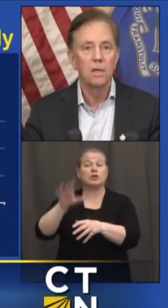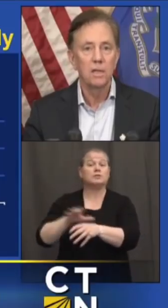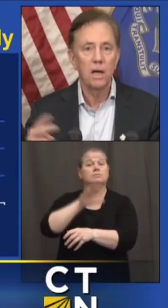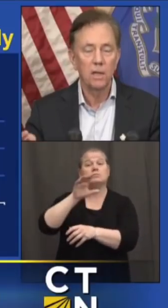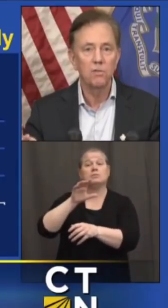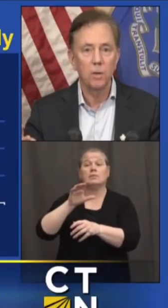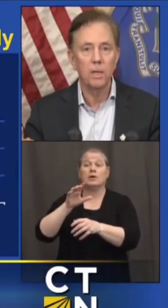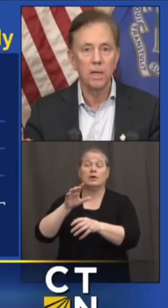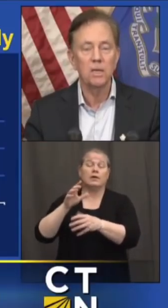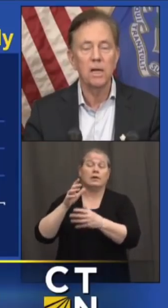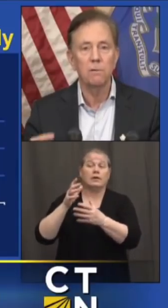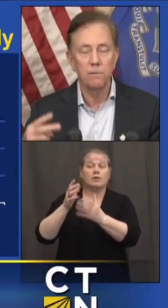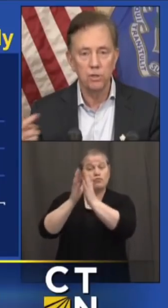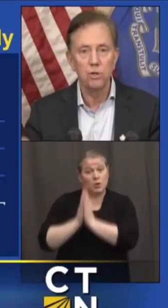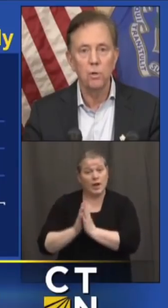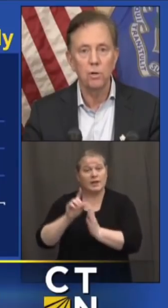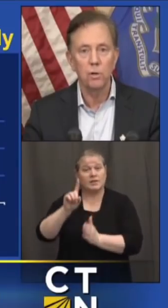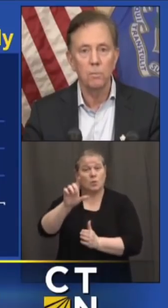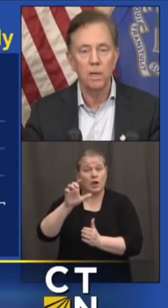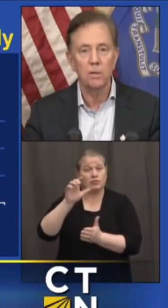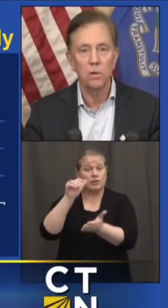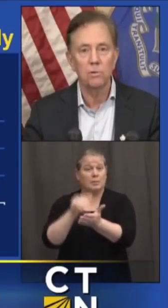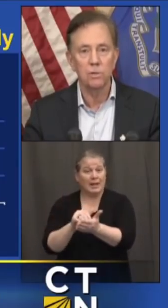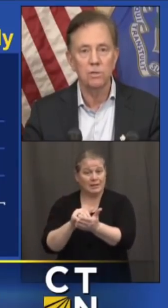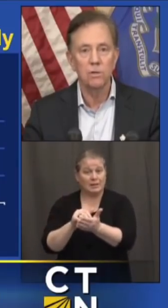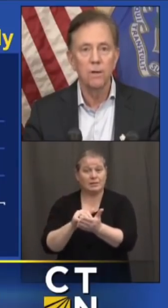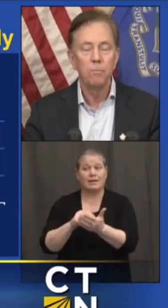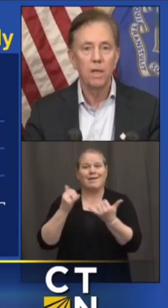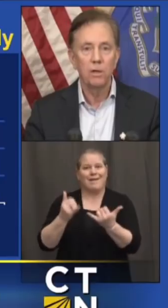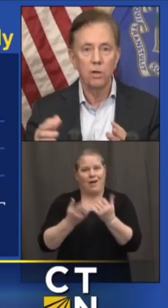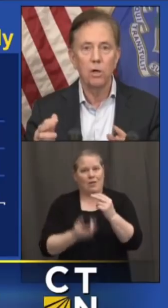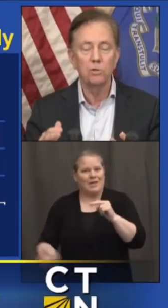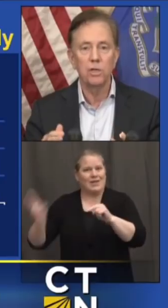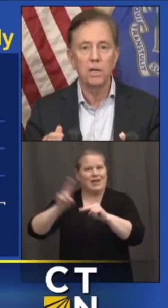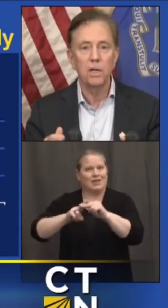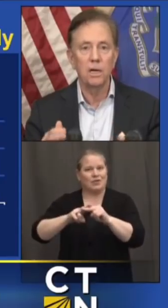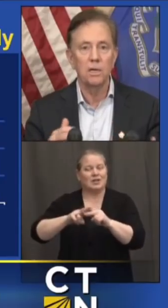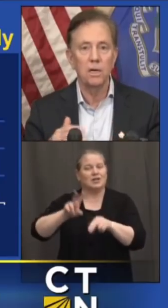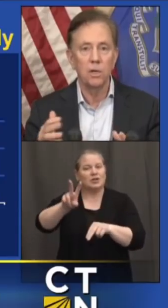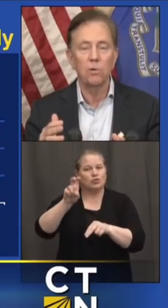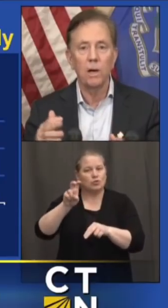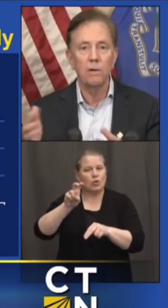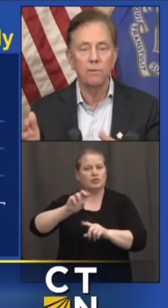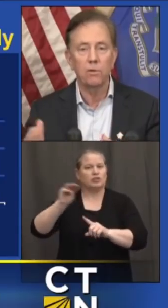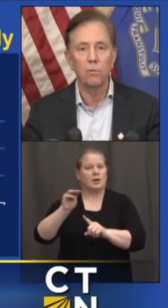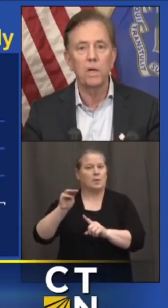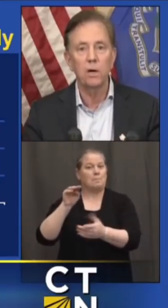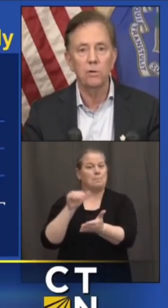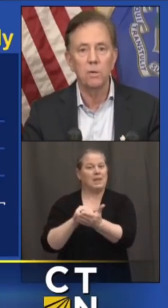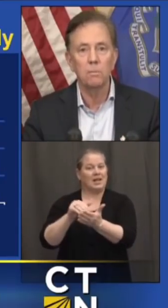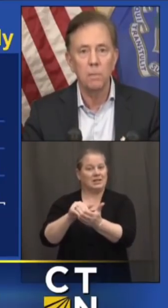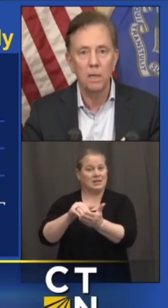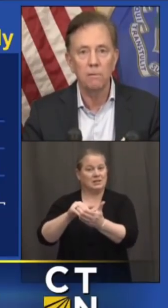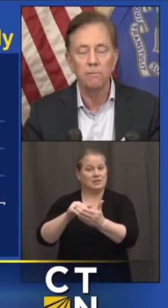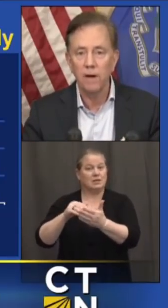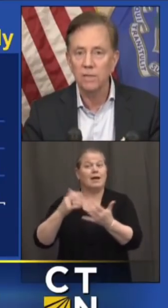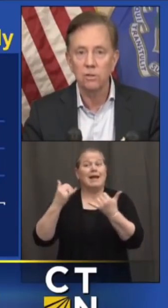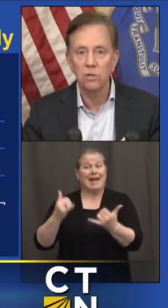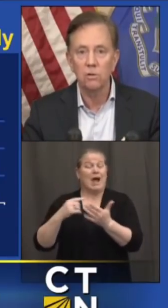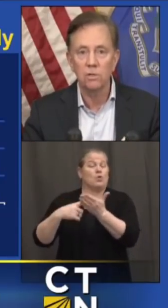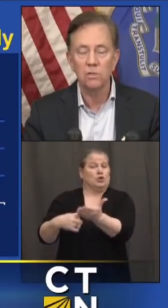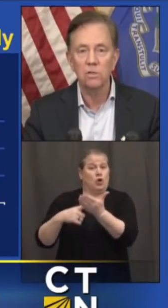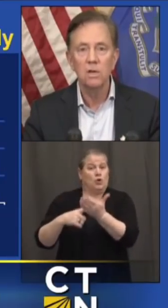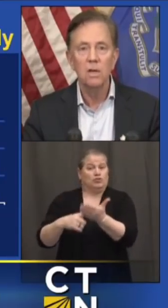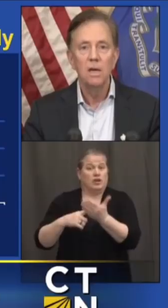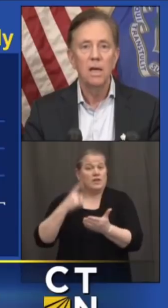doses. Now they doubled that down for 200 million doses. And they're negotiating another round for 300 million